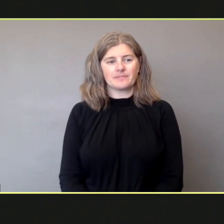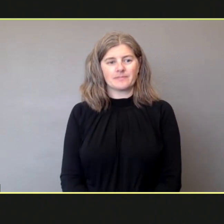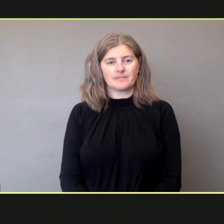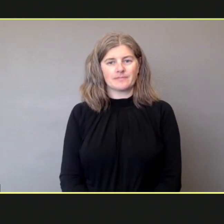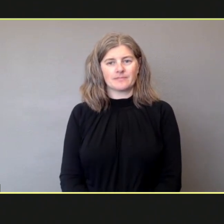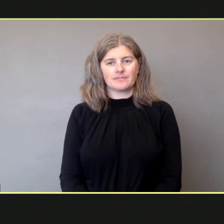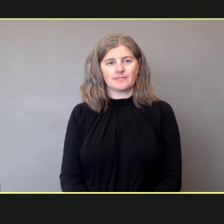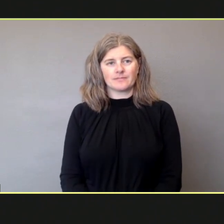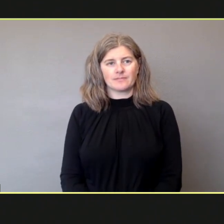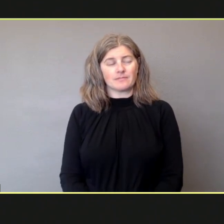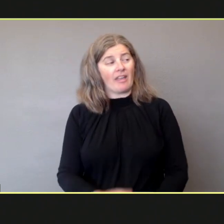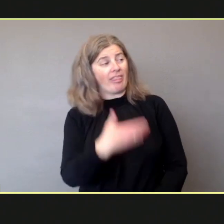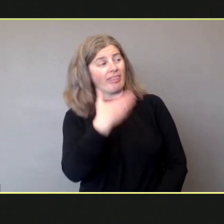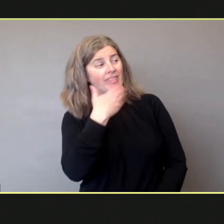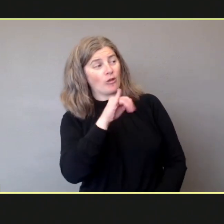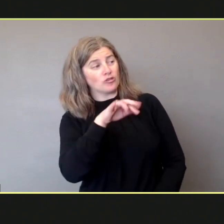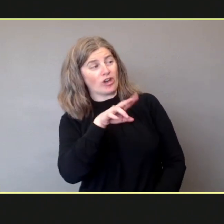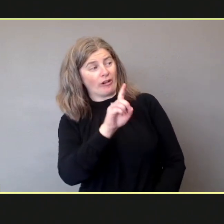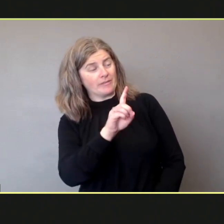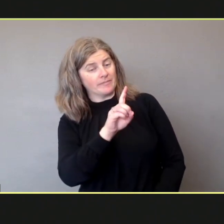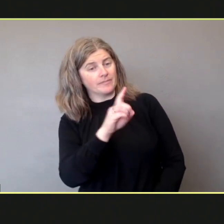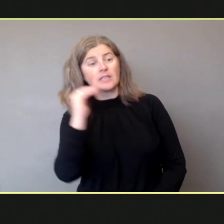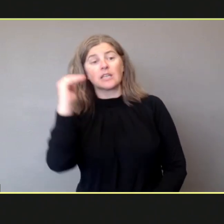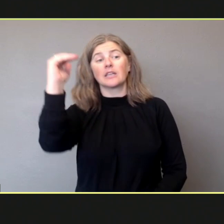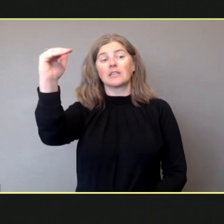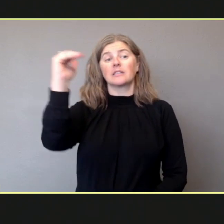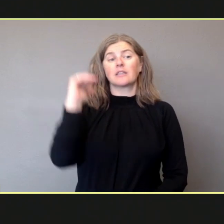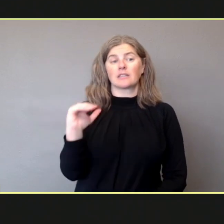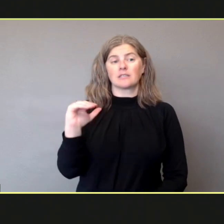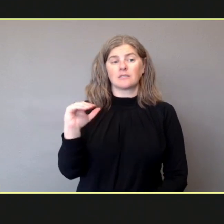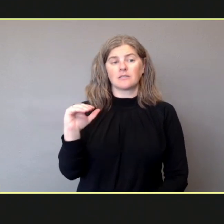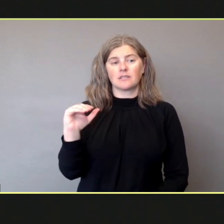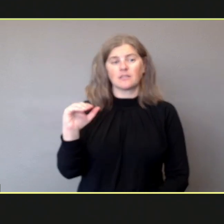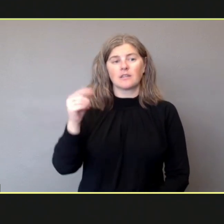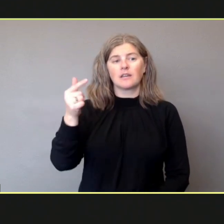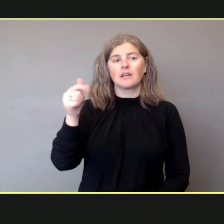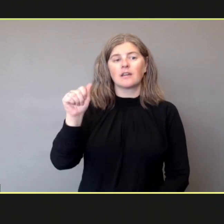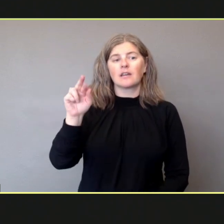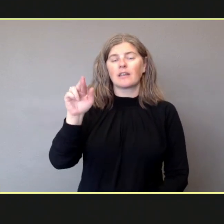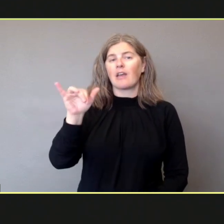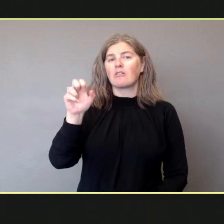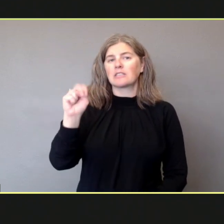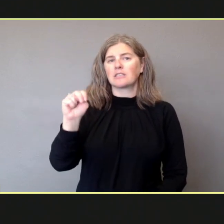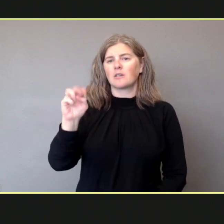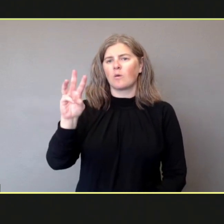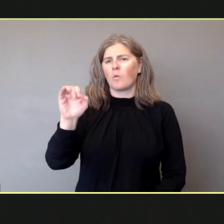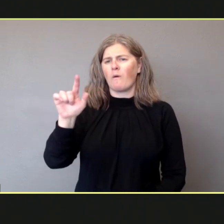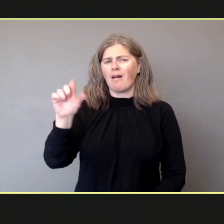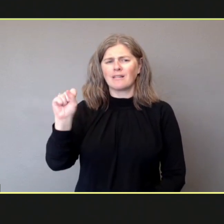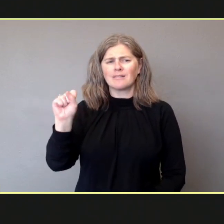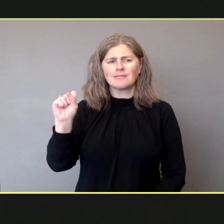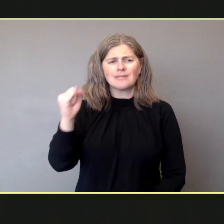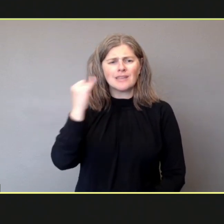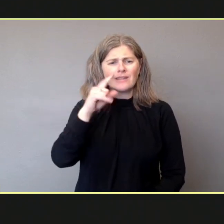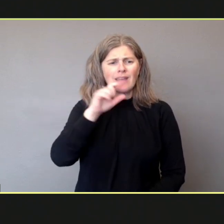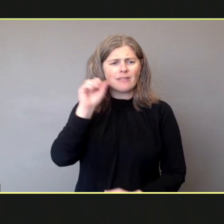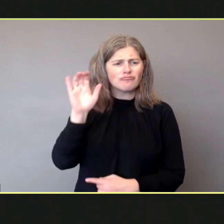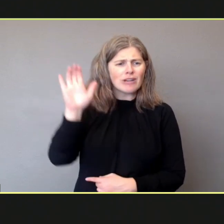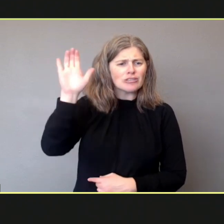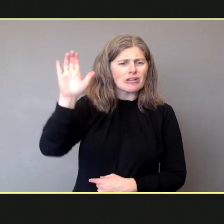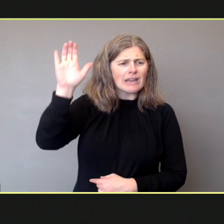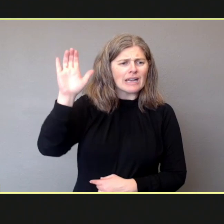Jody. All right, thank you, Jared. Next, we're going to go to Garrison Wells. I don't know if he is able to raise his